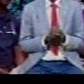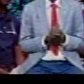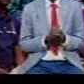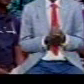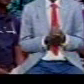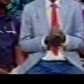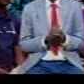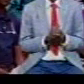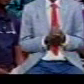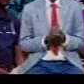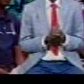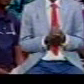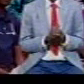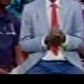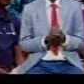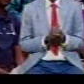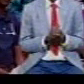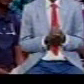Thank you. God bless you.